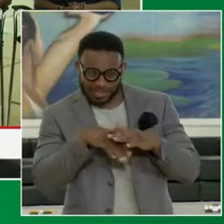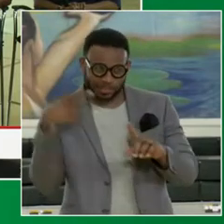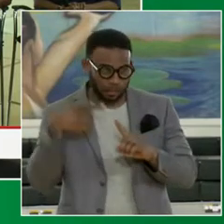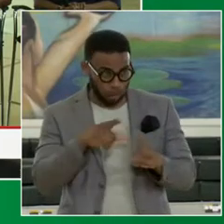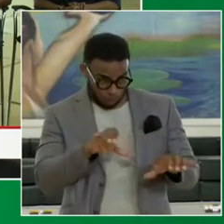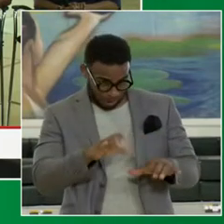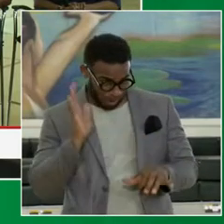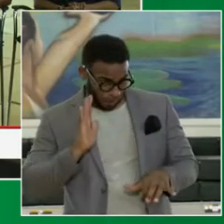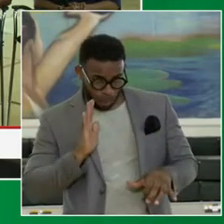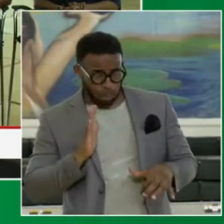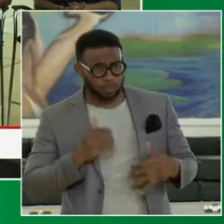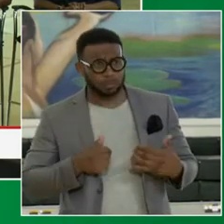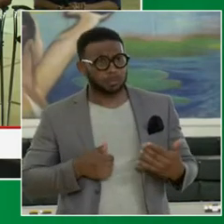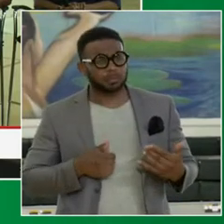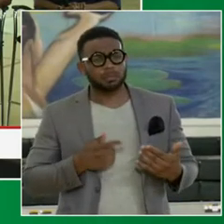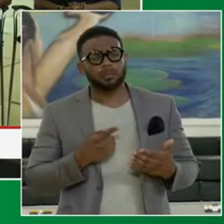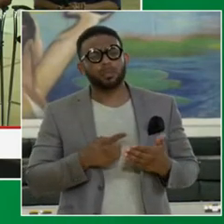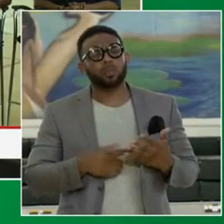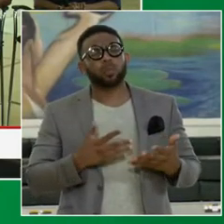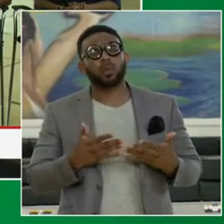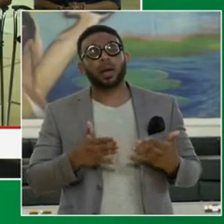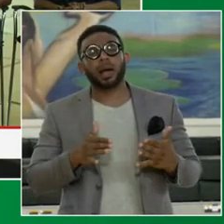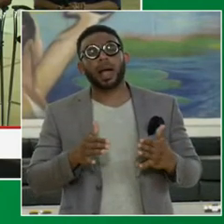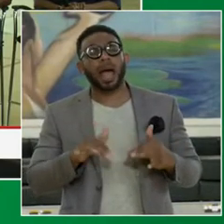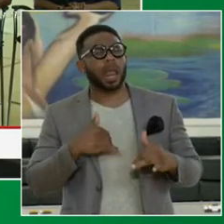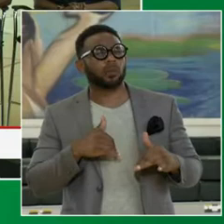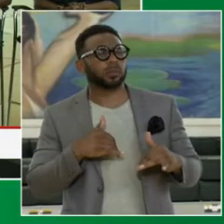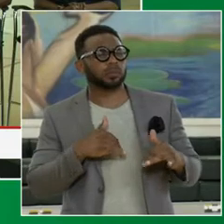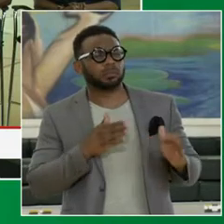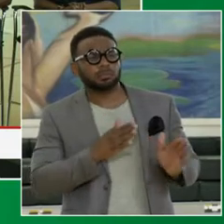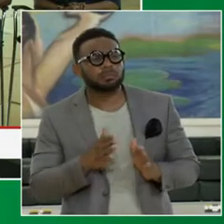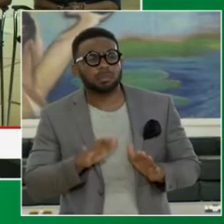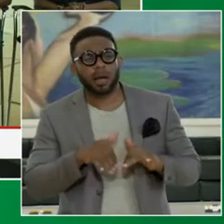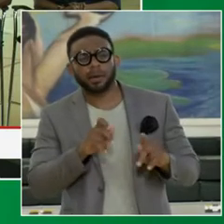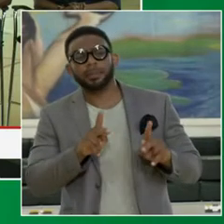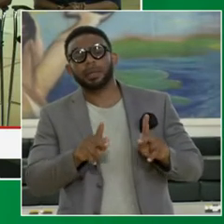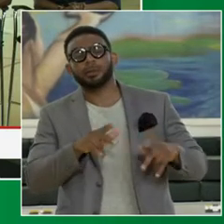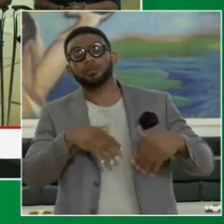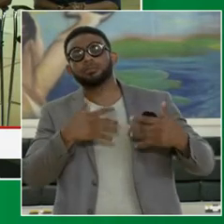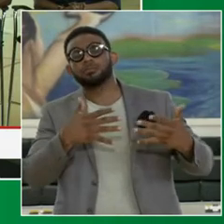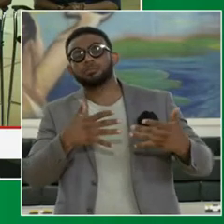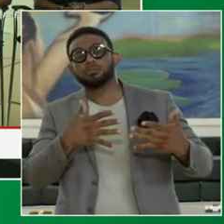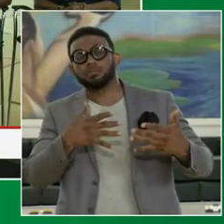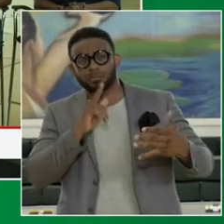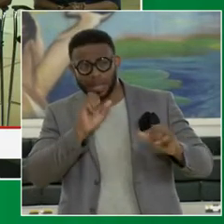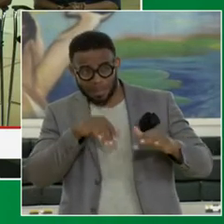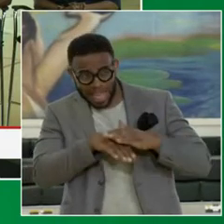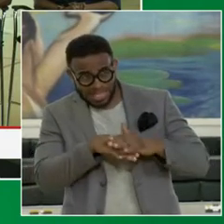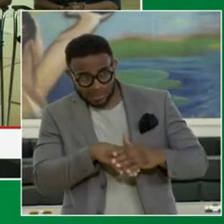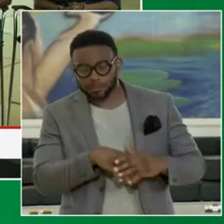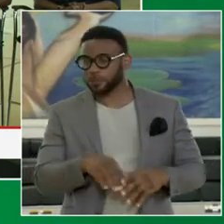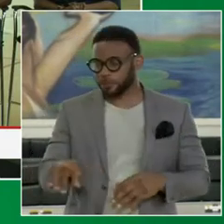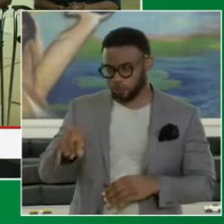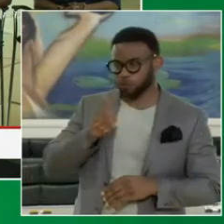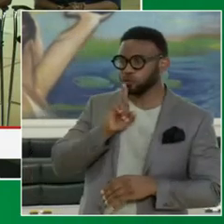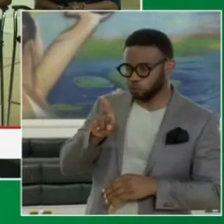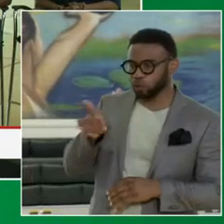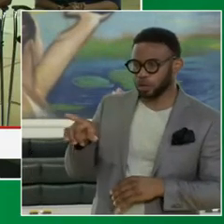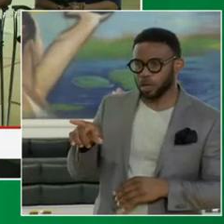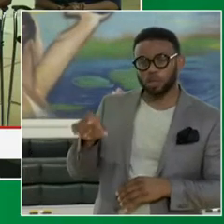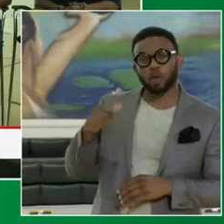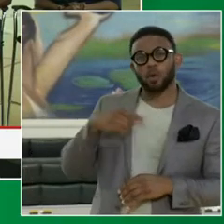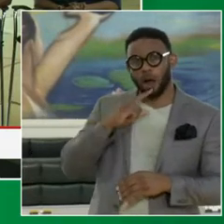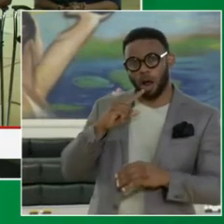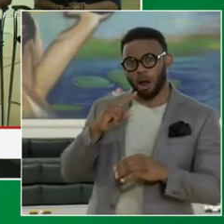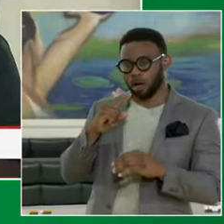have we done this before, and what kind of, how do we put this together? How can people will people be able to access it, I guess? Sure. So we